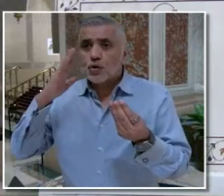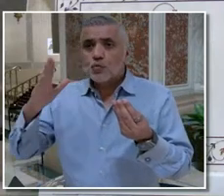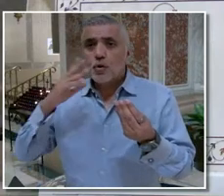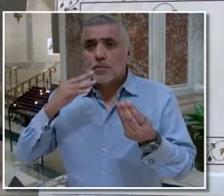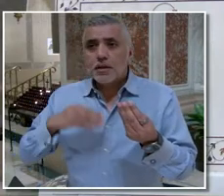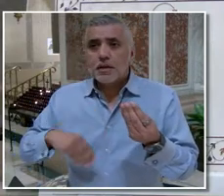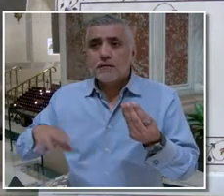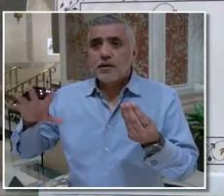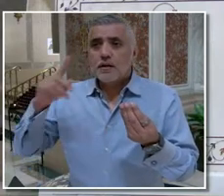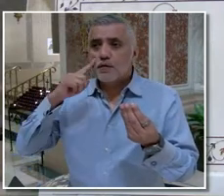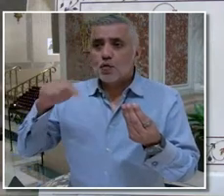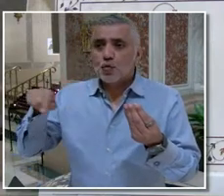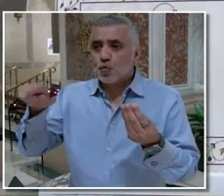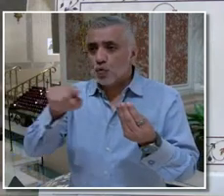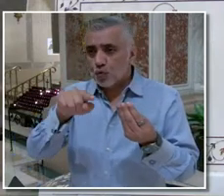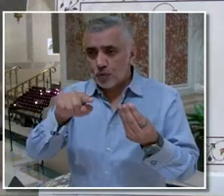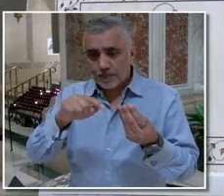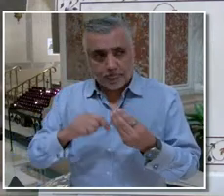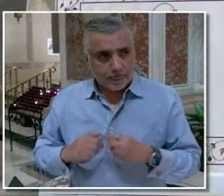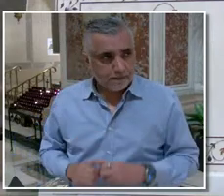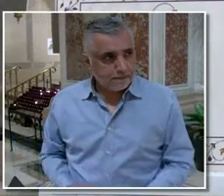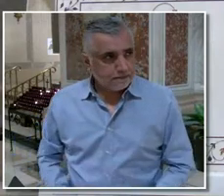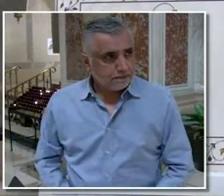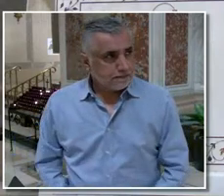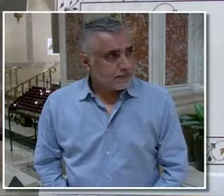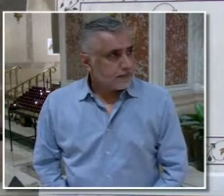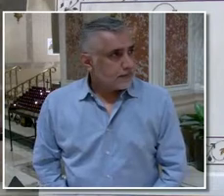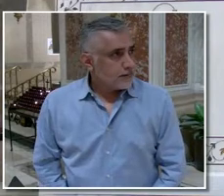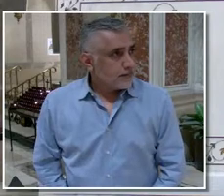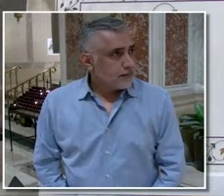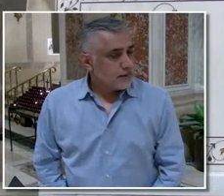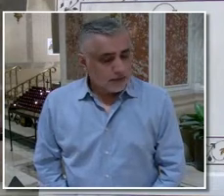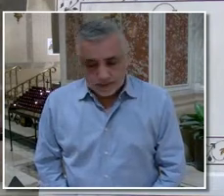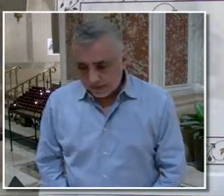be given up for you."